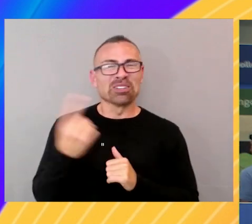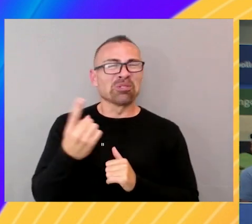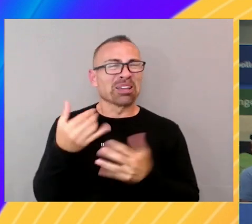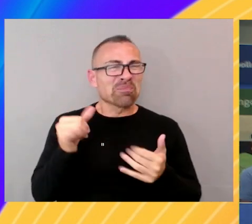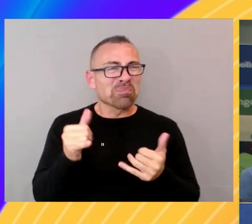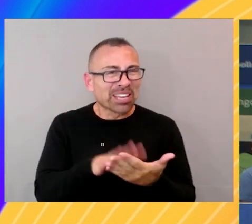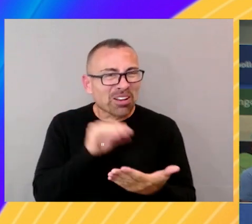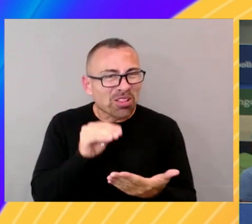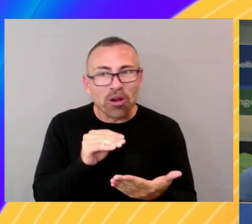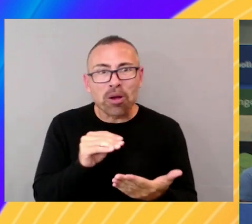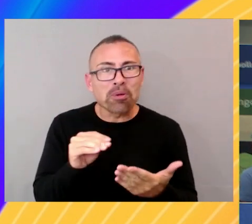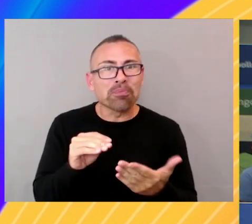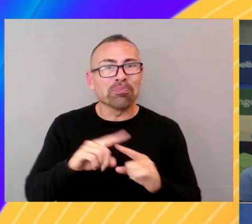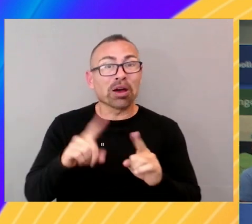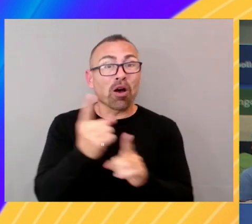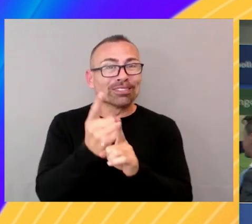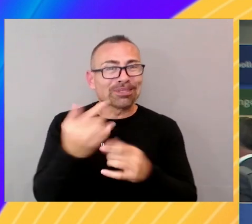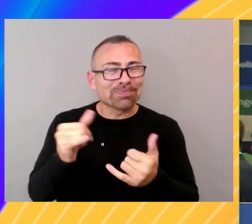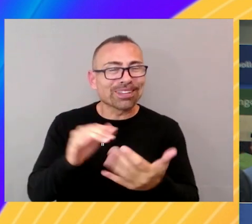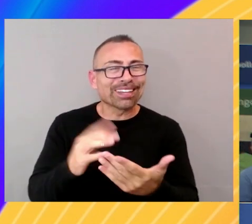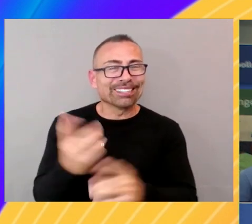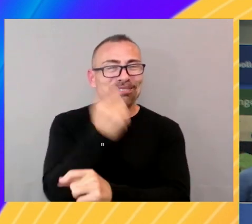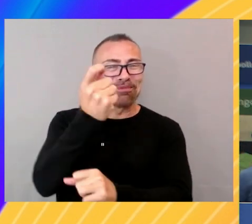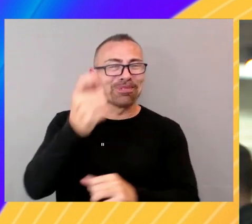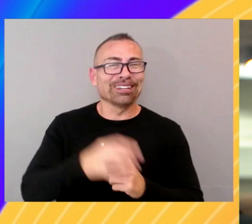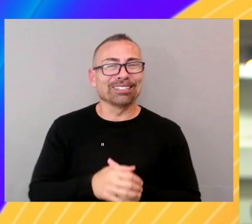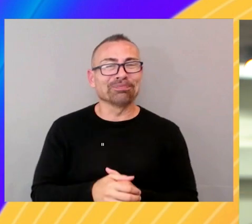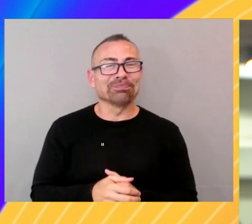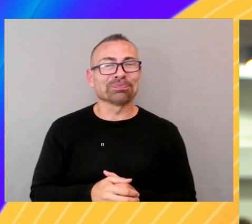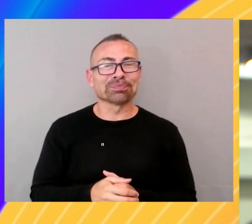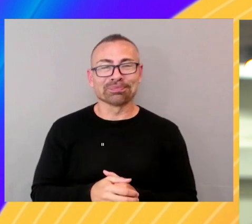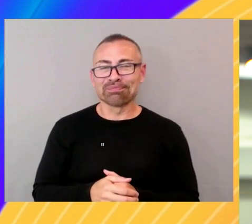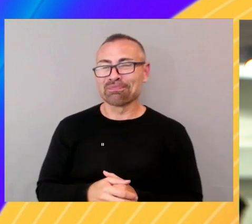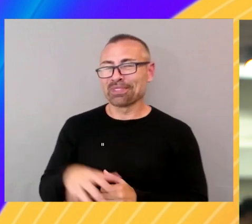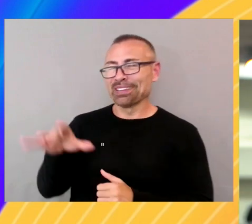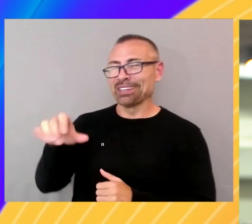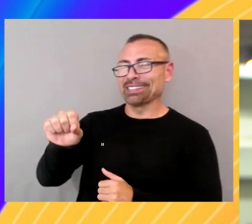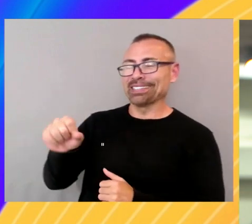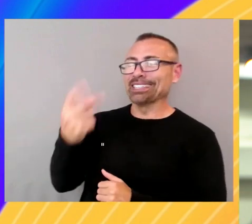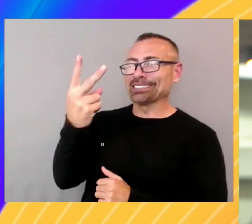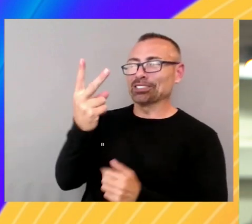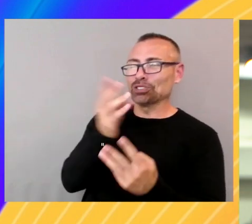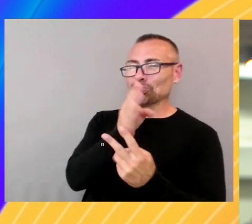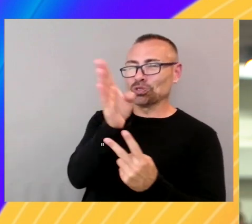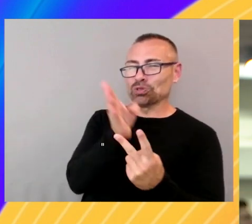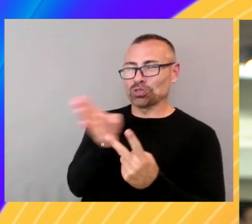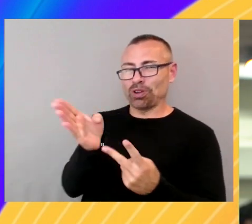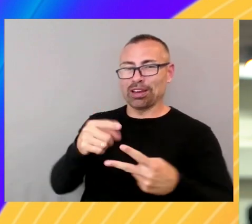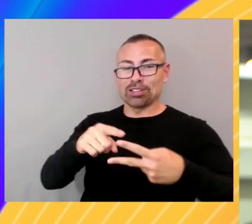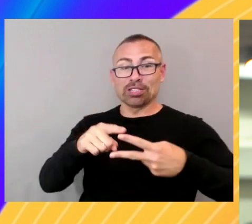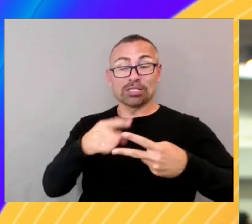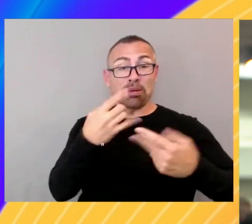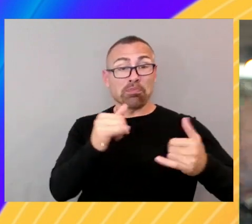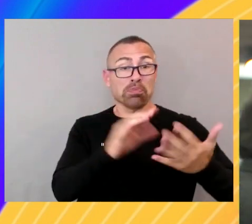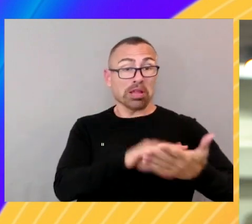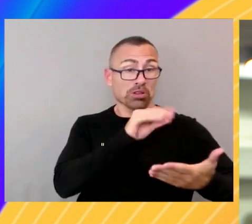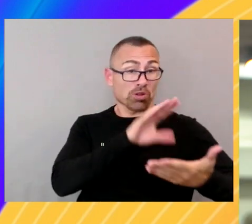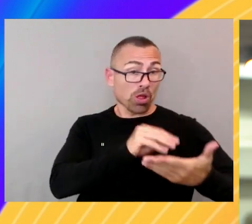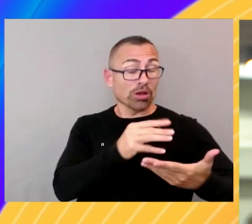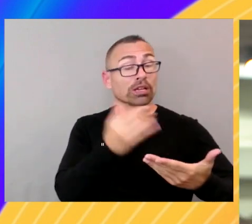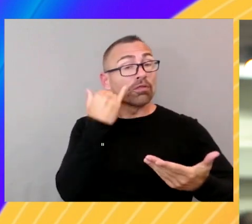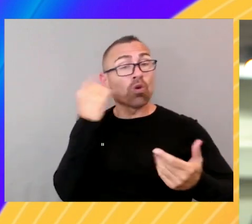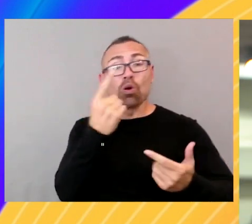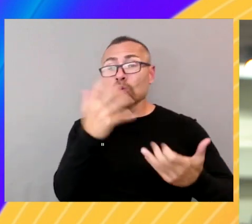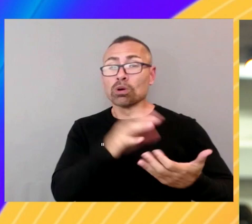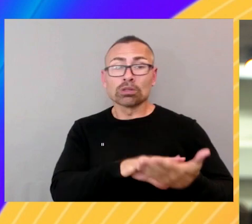so there are two strategies you can take. The play to learn, if you just want to learn, there are hints along the way. It'll guide you